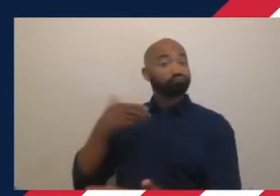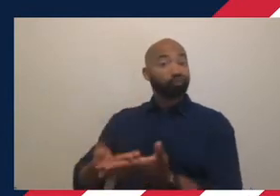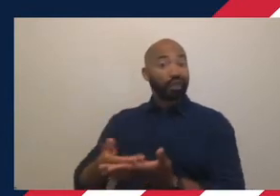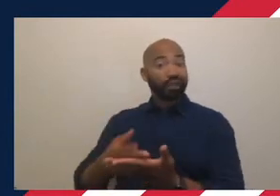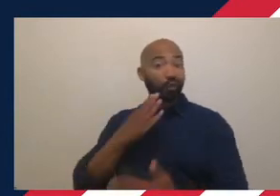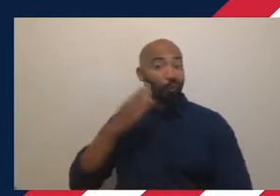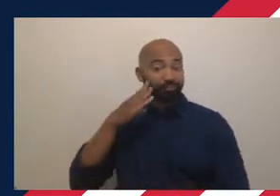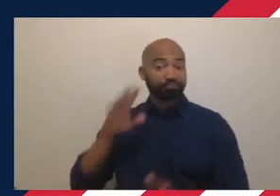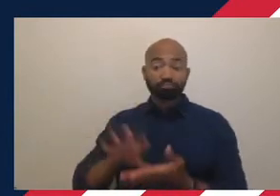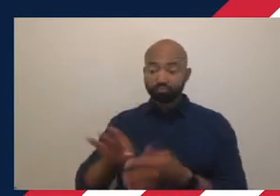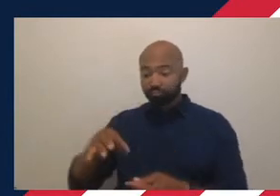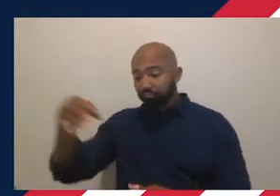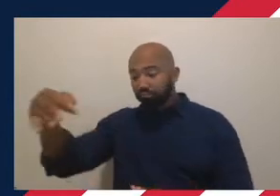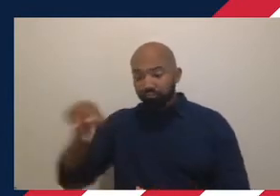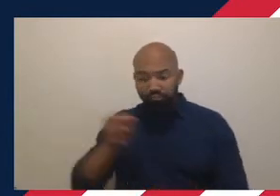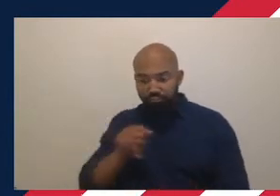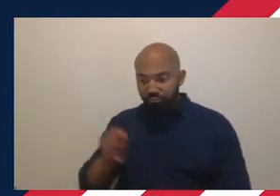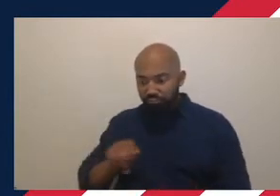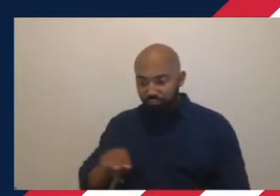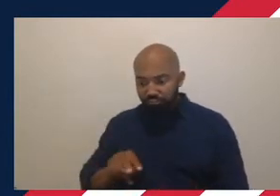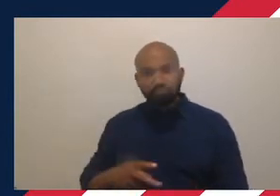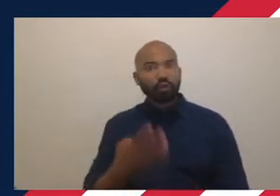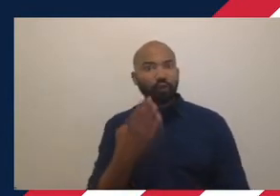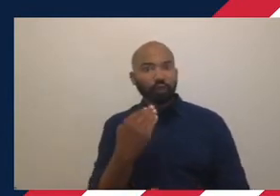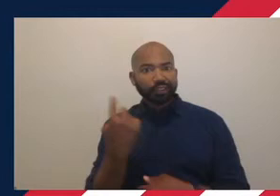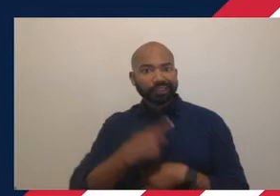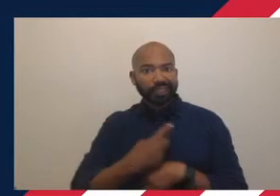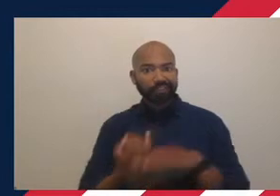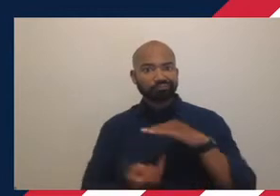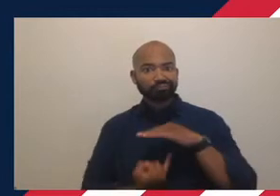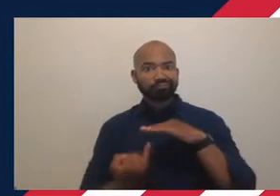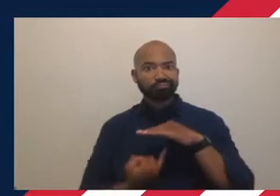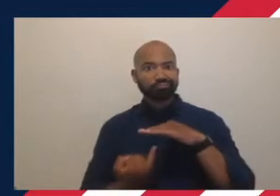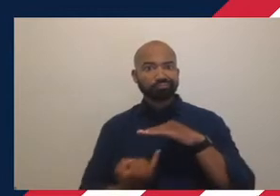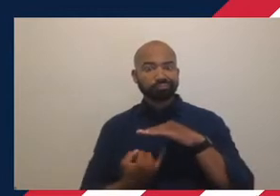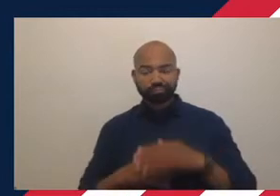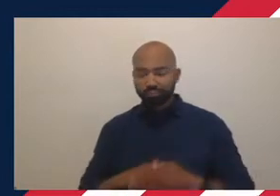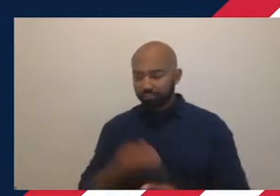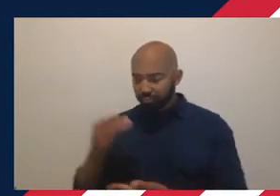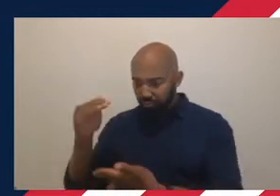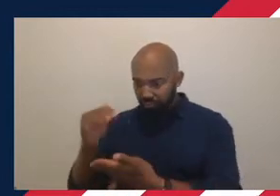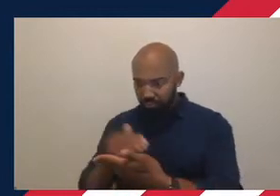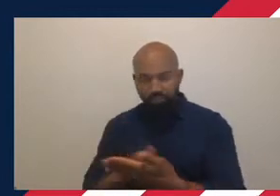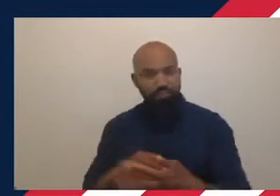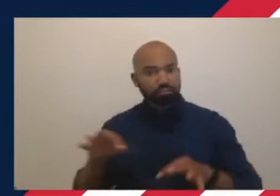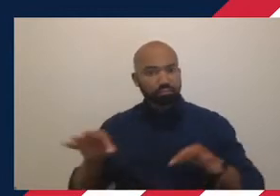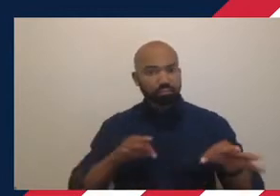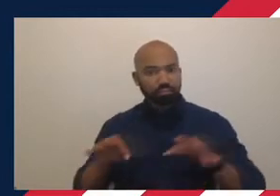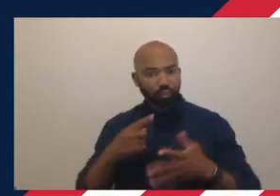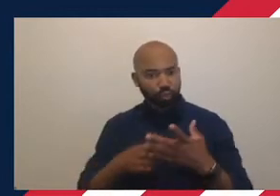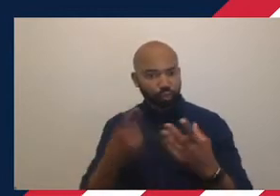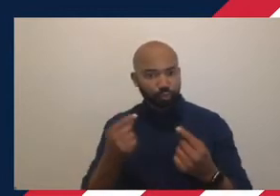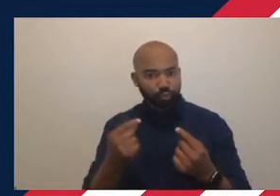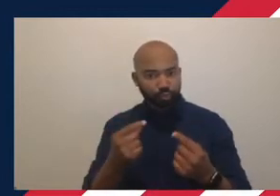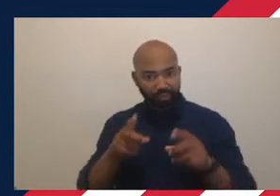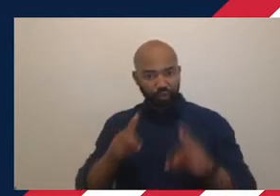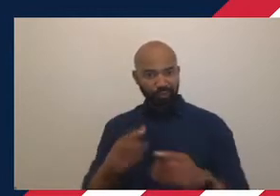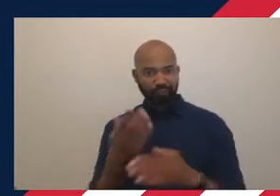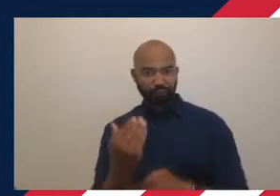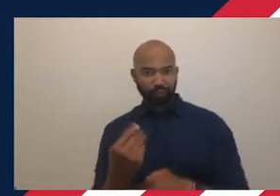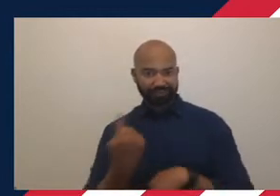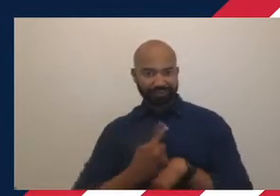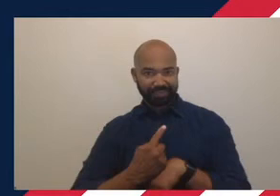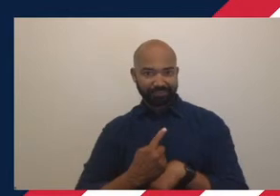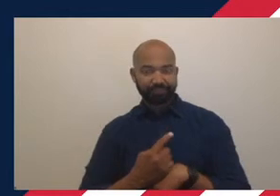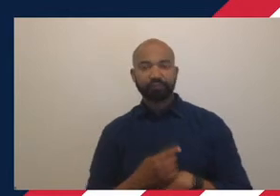you should quarantine for 14 days, and then it gives a list of things they should do during these 14 days, which is pretty